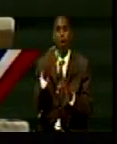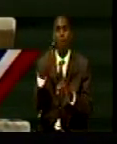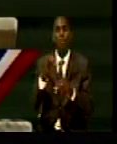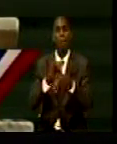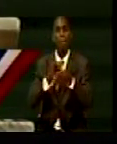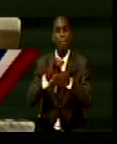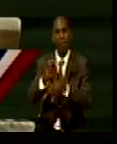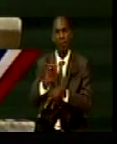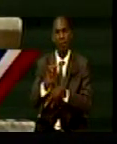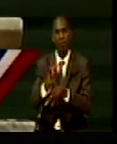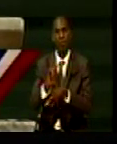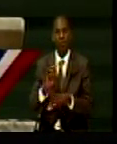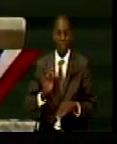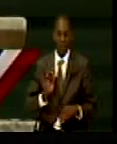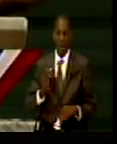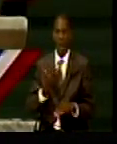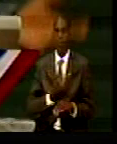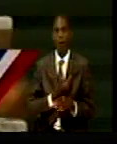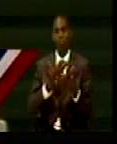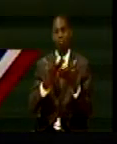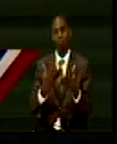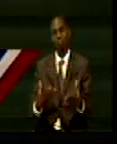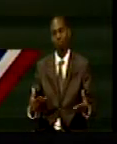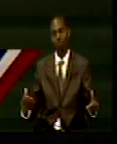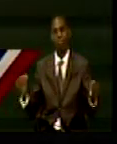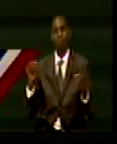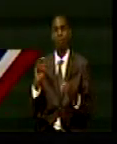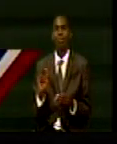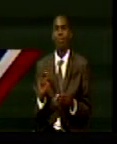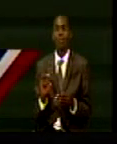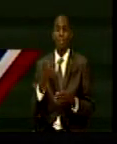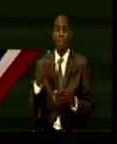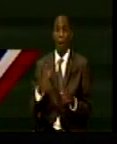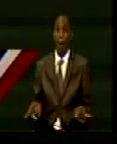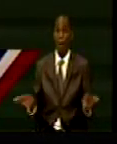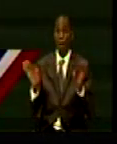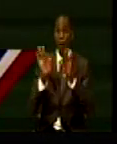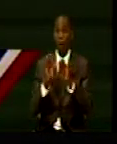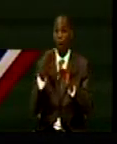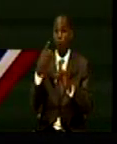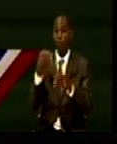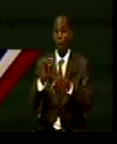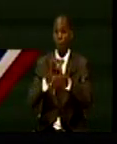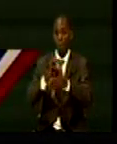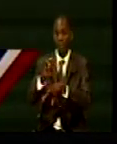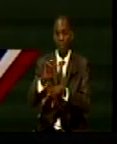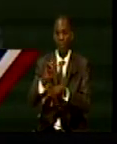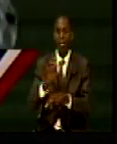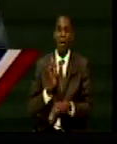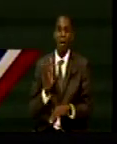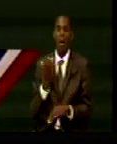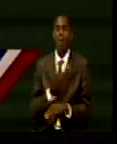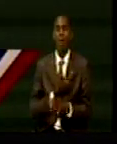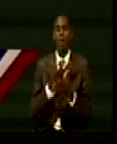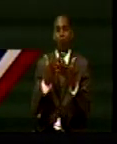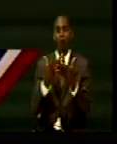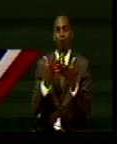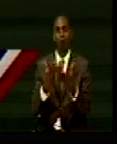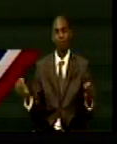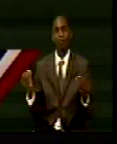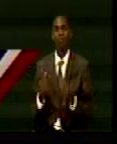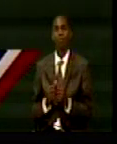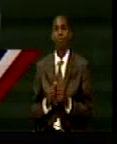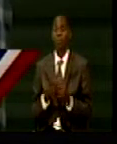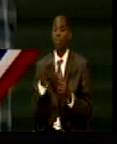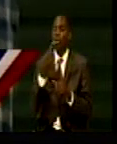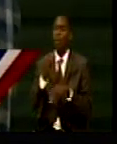our solution. The importance of the message, our solution. The message